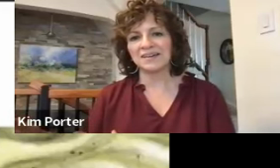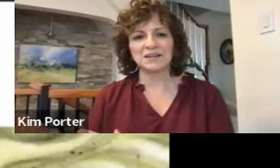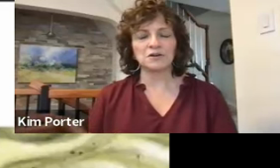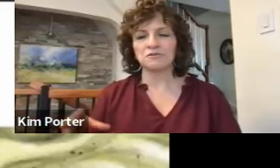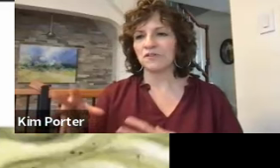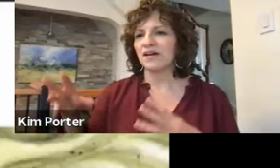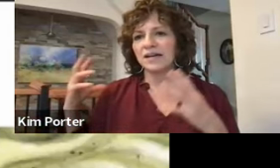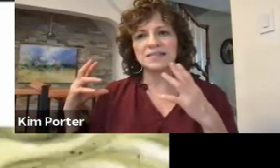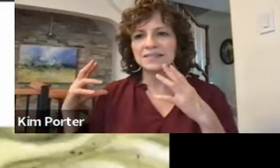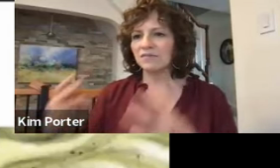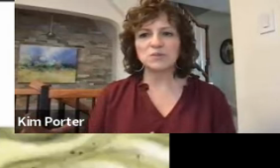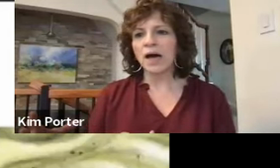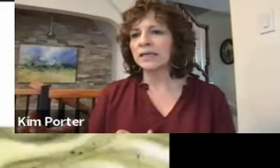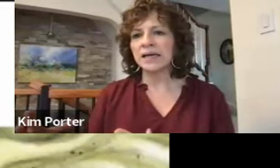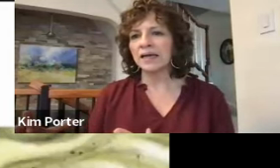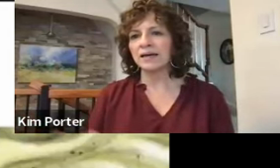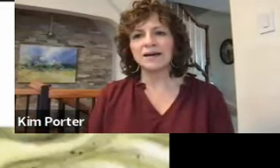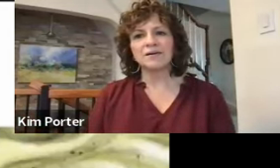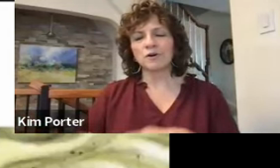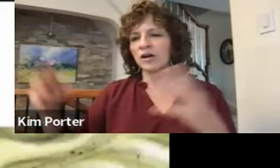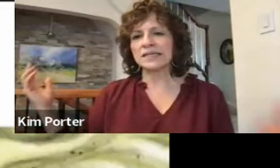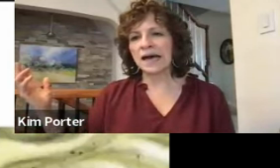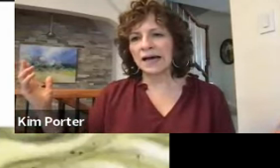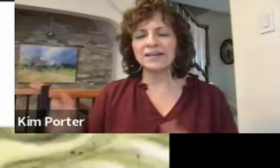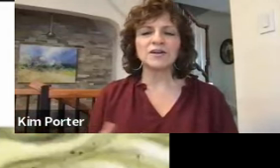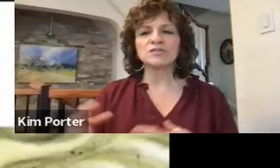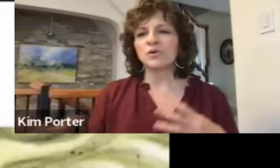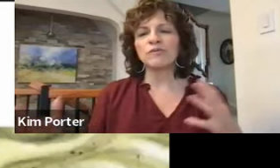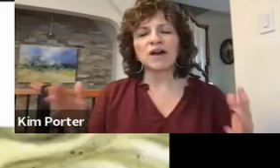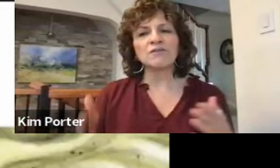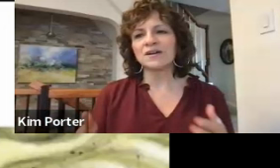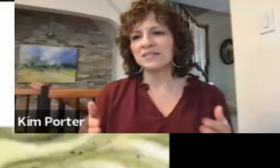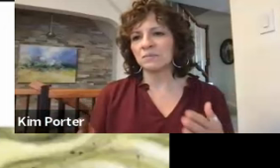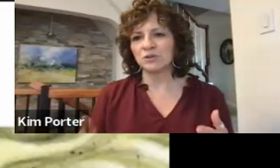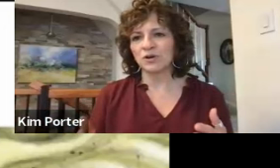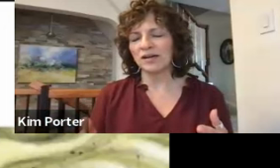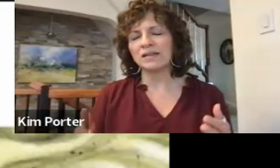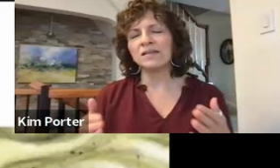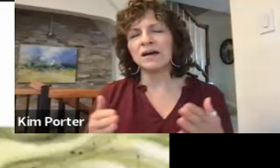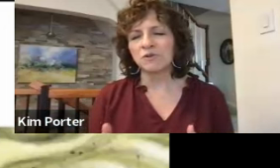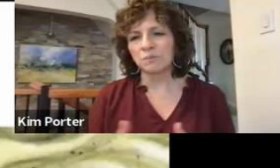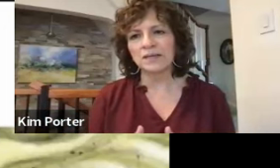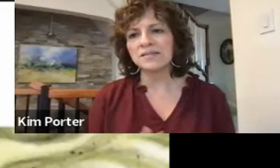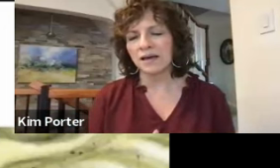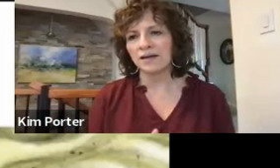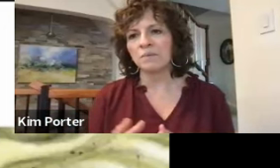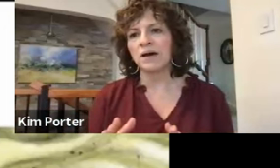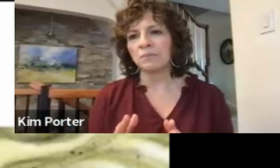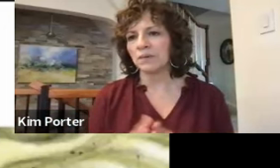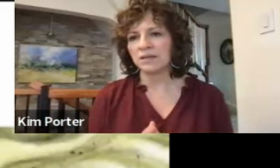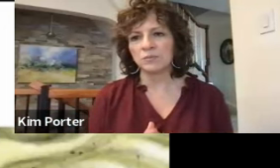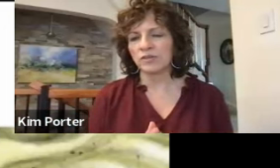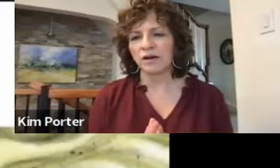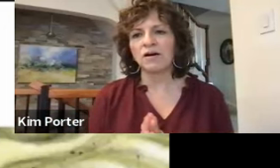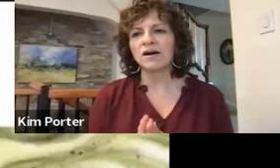opposite end of it's the devil's botany. We're all going to die, you know, so we've got to find some middle ground. I love what Ben said